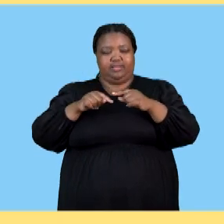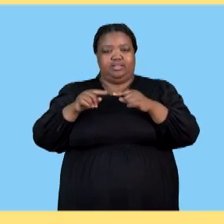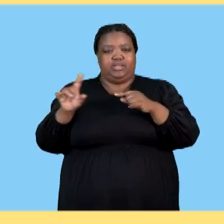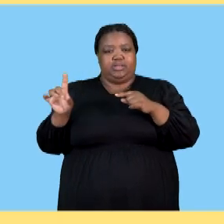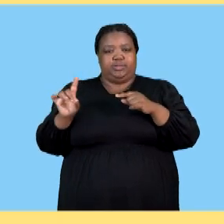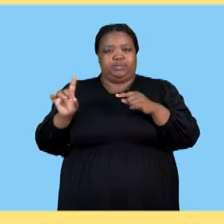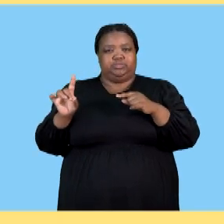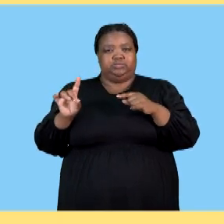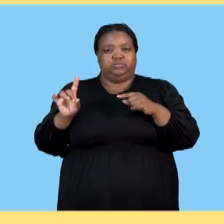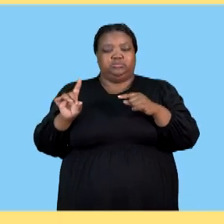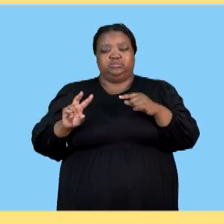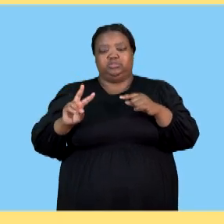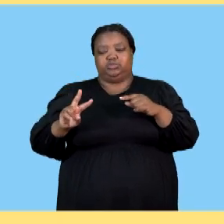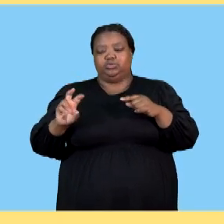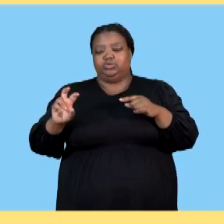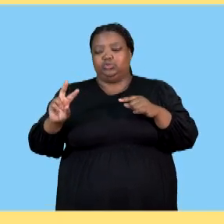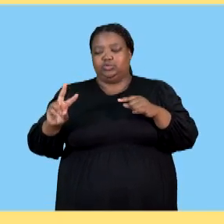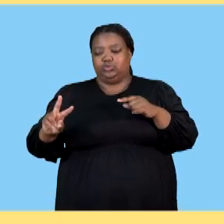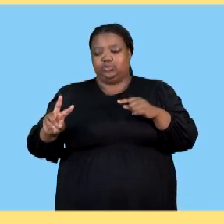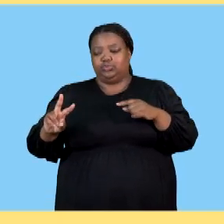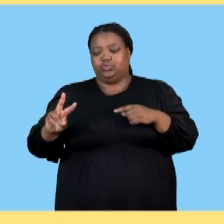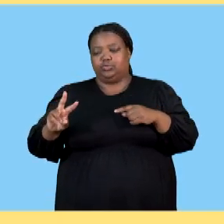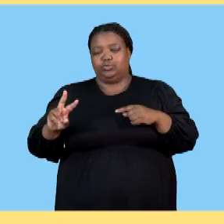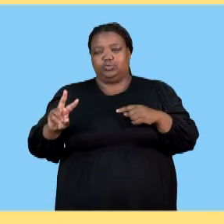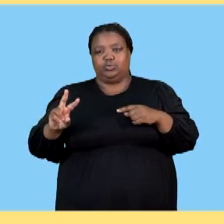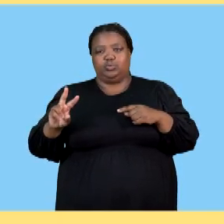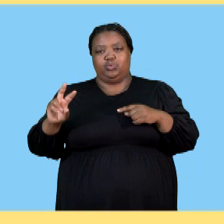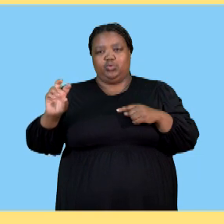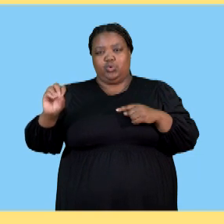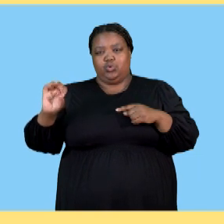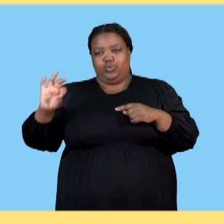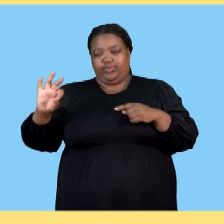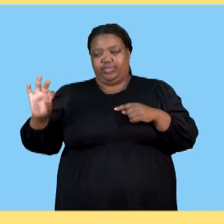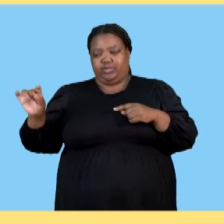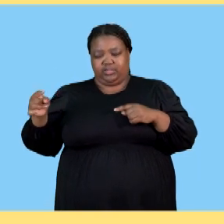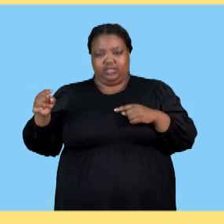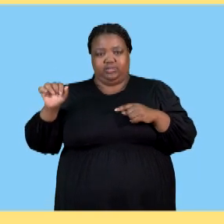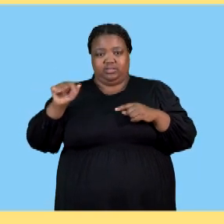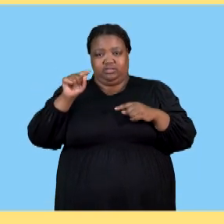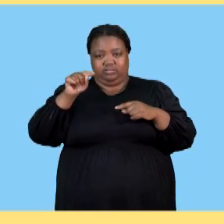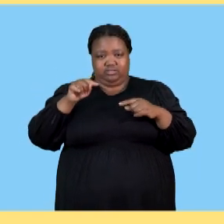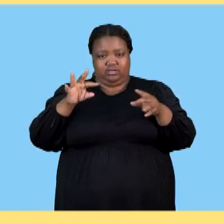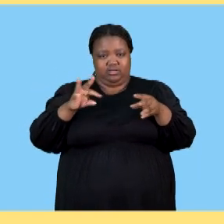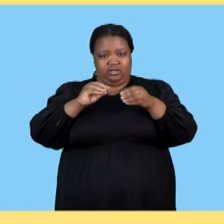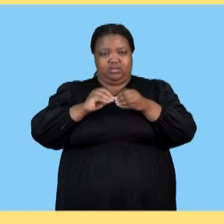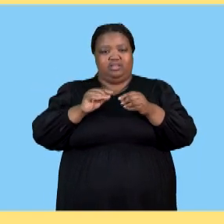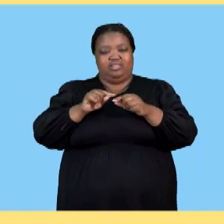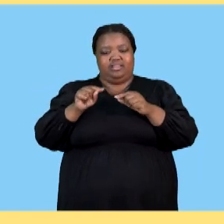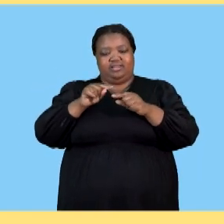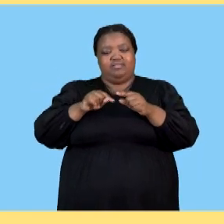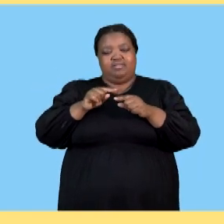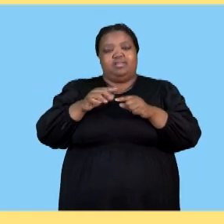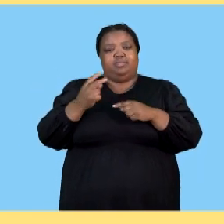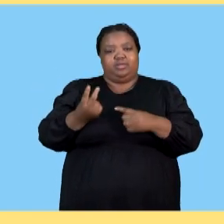divided by 203,000. That is, when you add this and that, then you divide by 2.